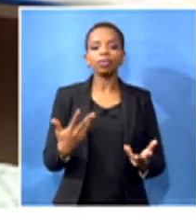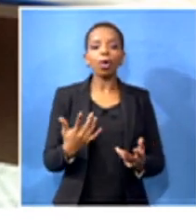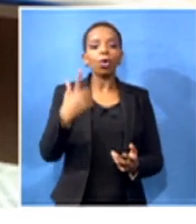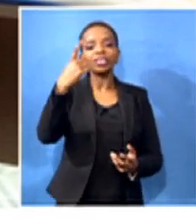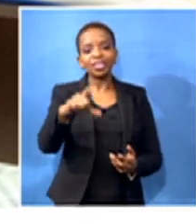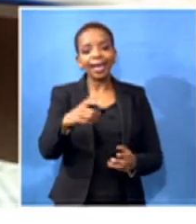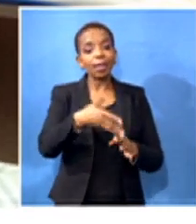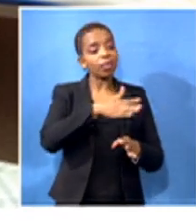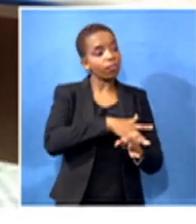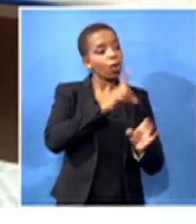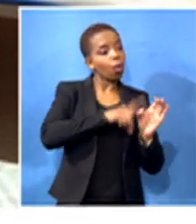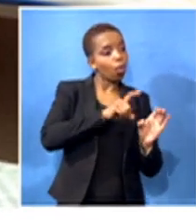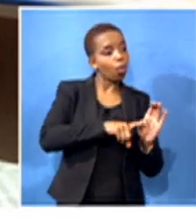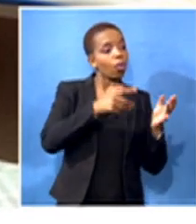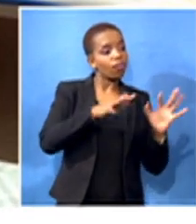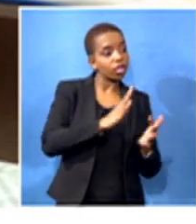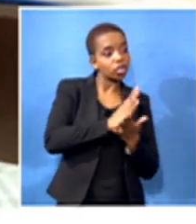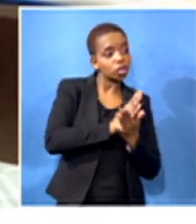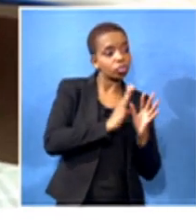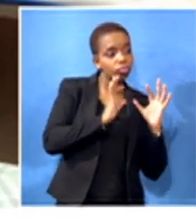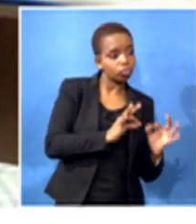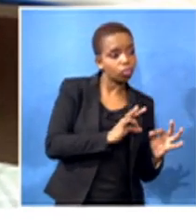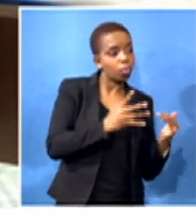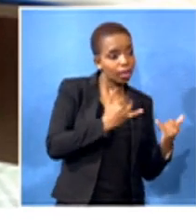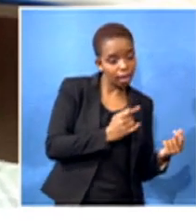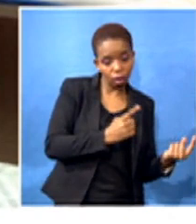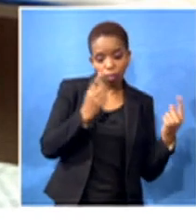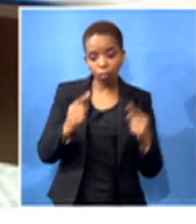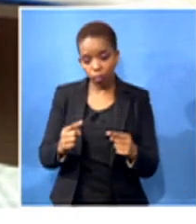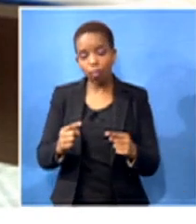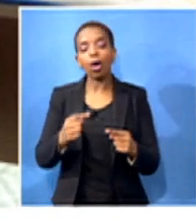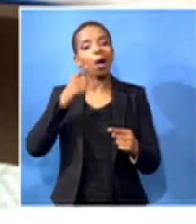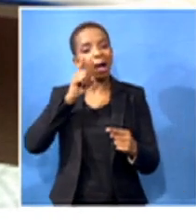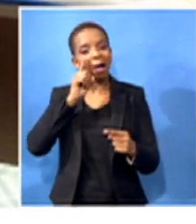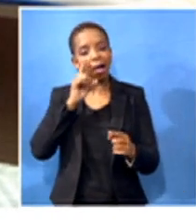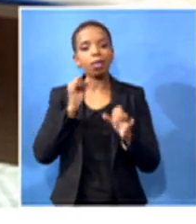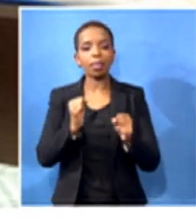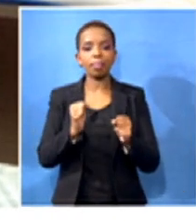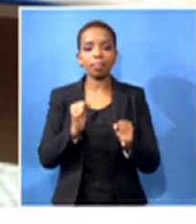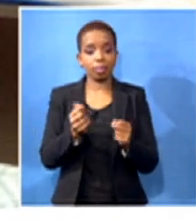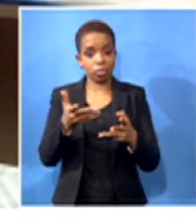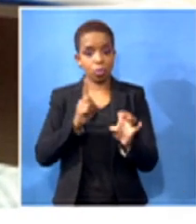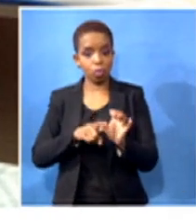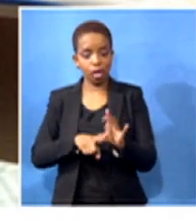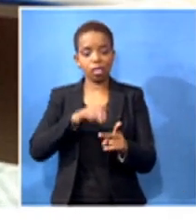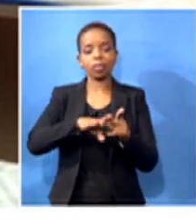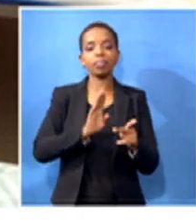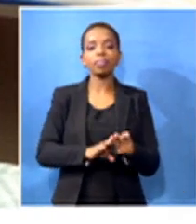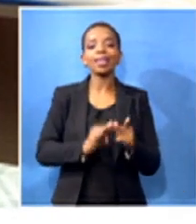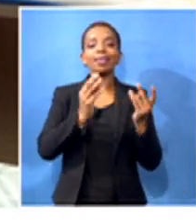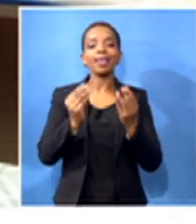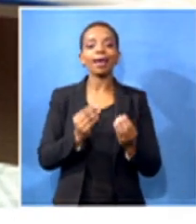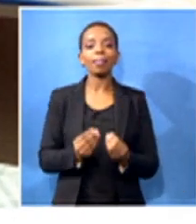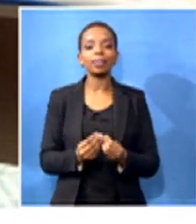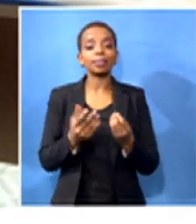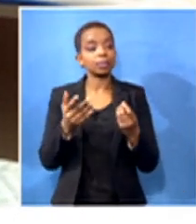exactly what was ordered in terms of the number, but also in terms of the specification which they had prescribed to the Department of Health. And that